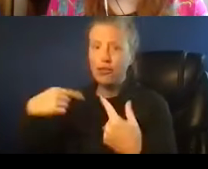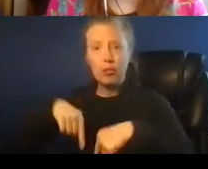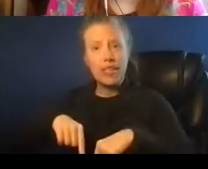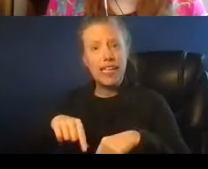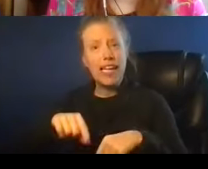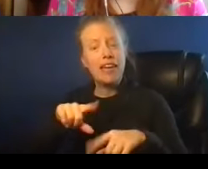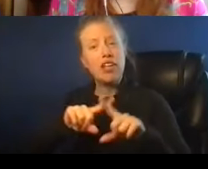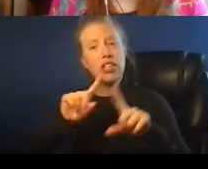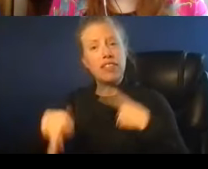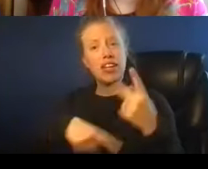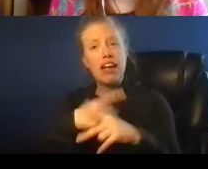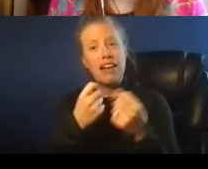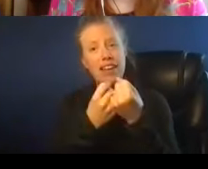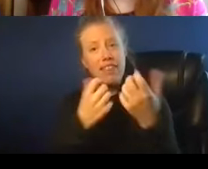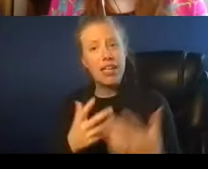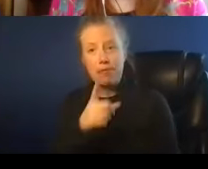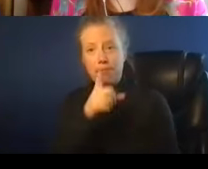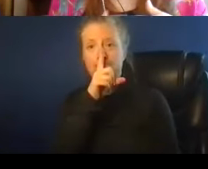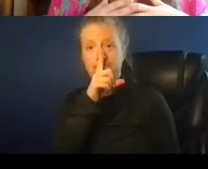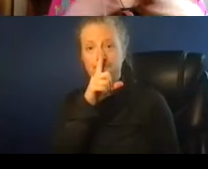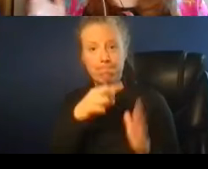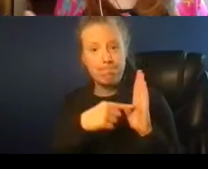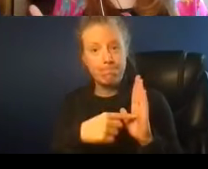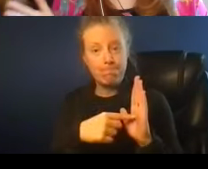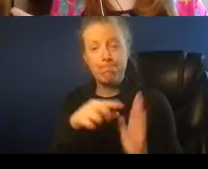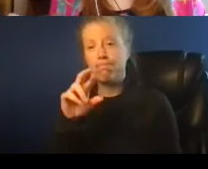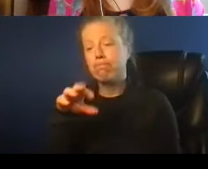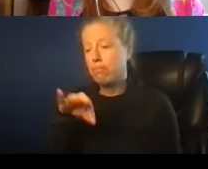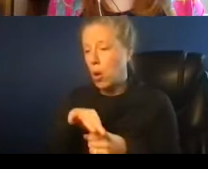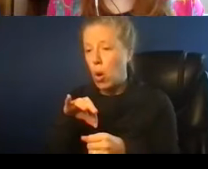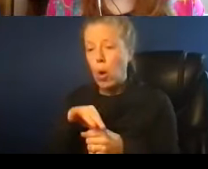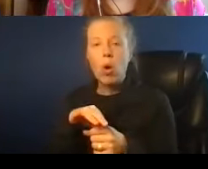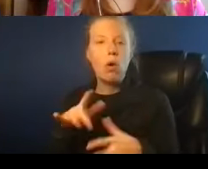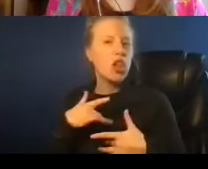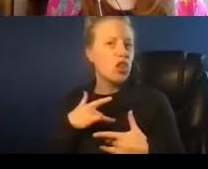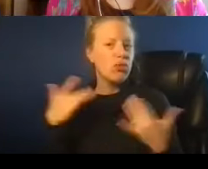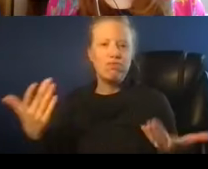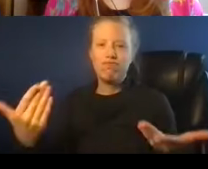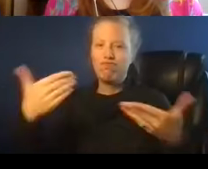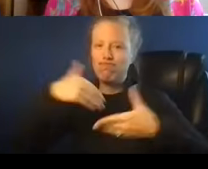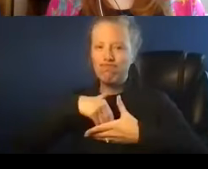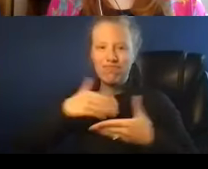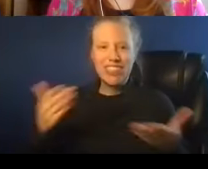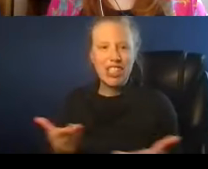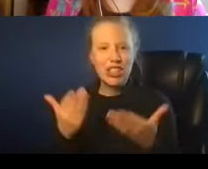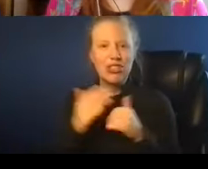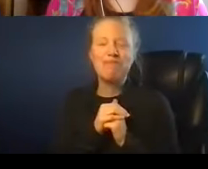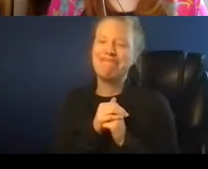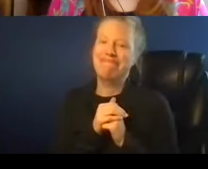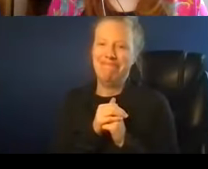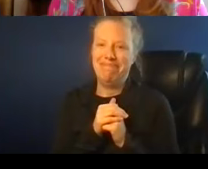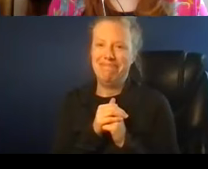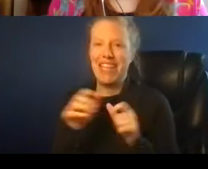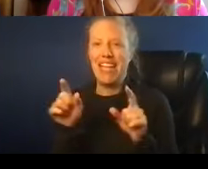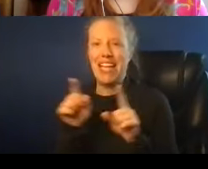type of advocate that we do not have represented in the poll, we're also super glad that you're here. I also